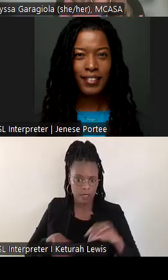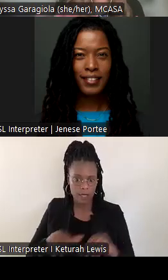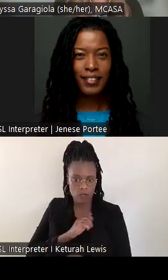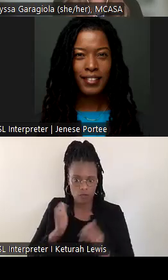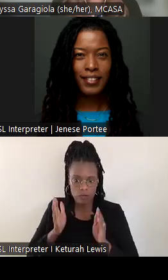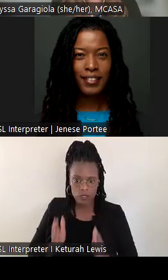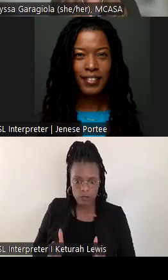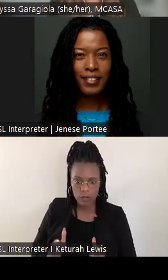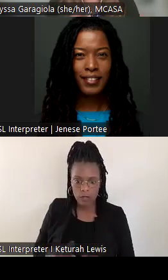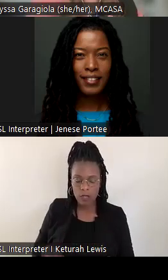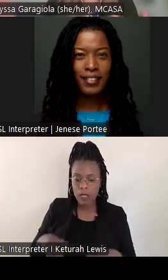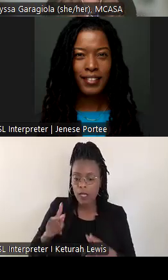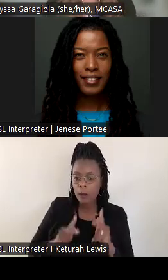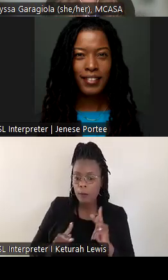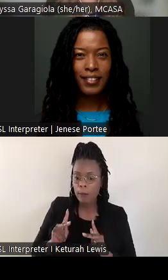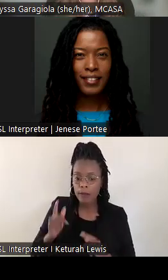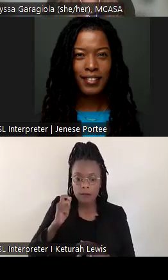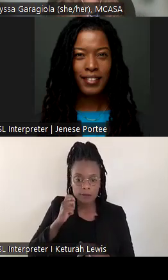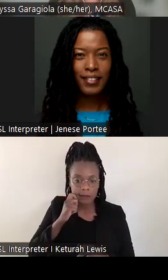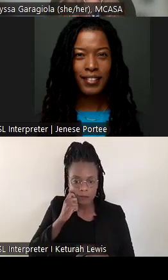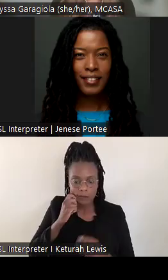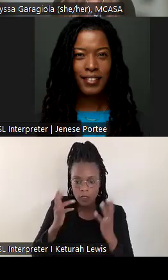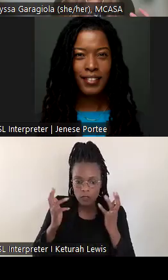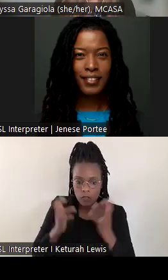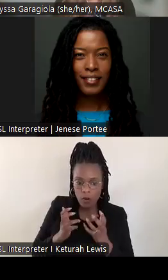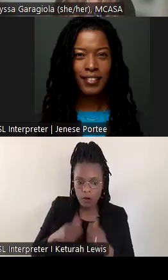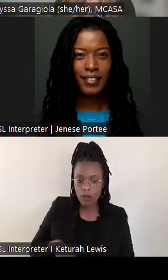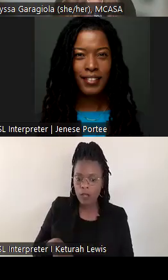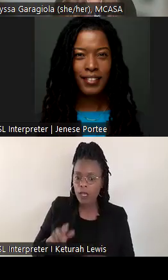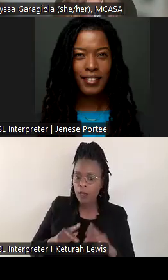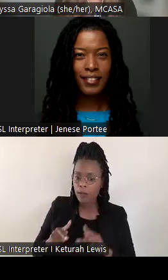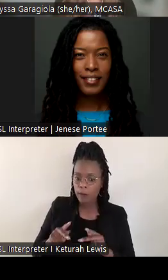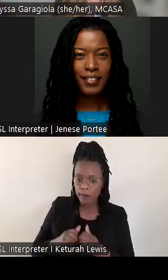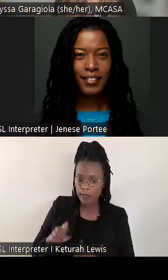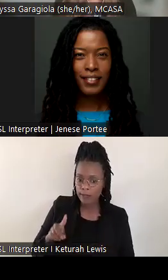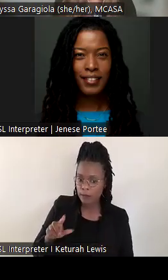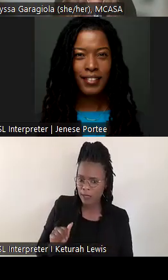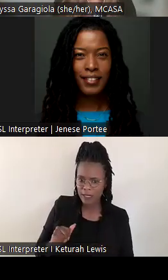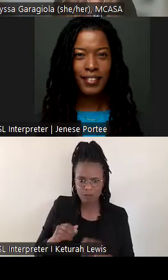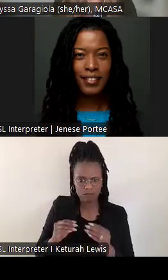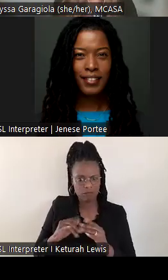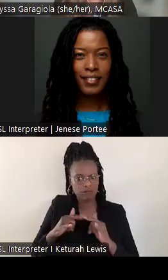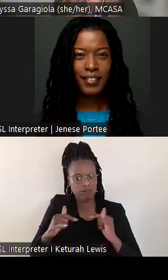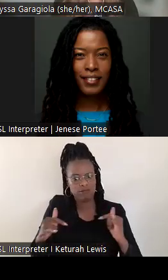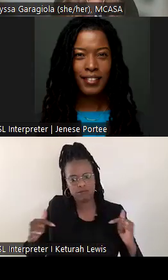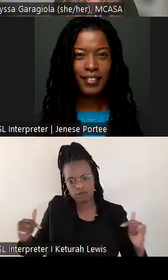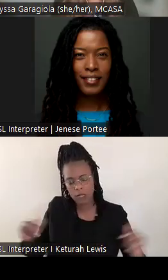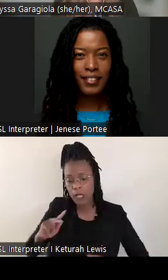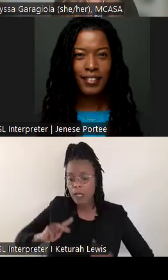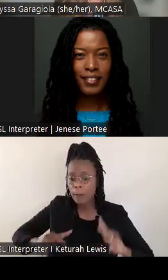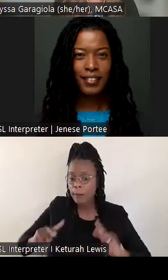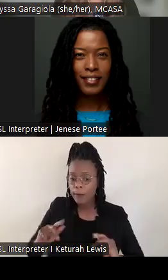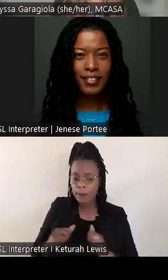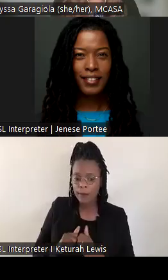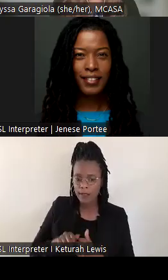and people with disabilities, and the list could go on, right? Ultimately, people who hold marginalized